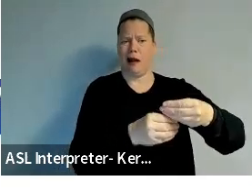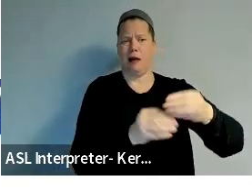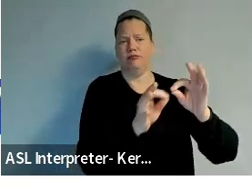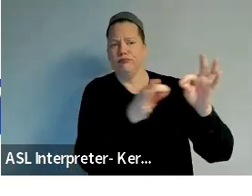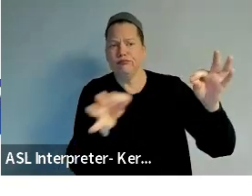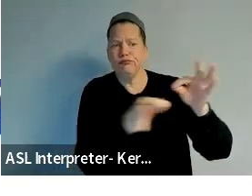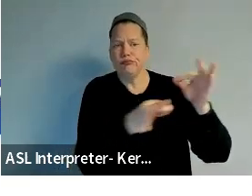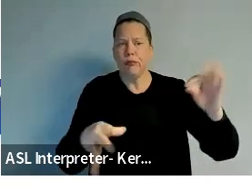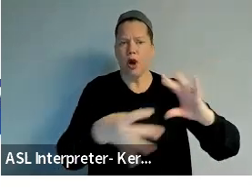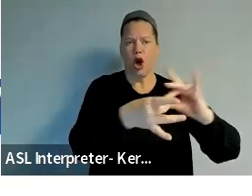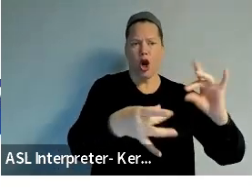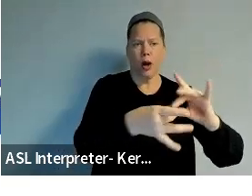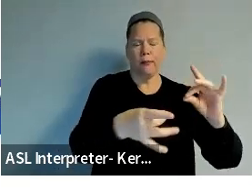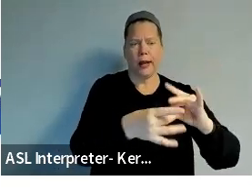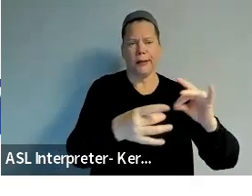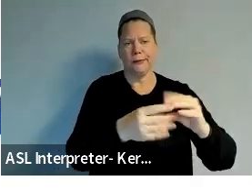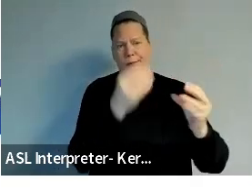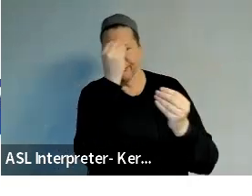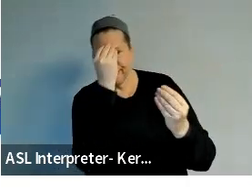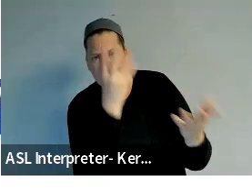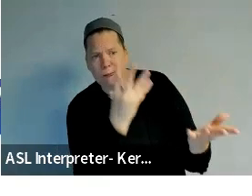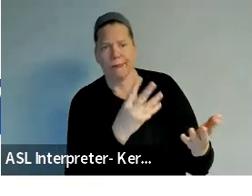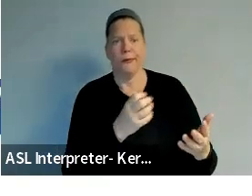may have regarding the restraint.